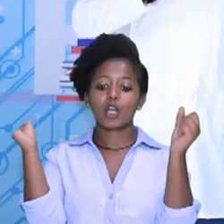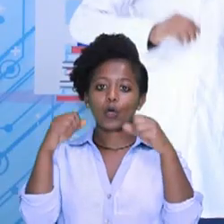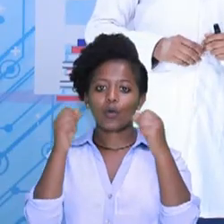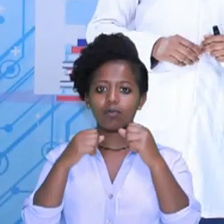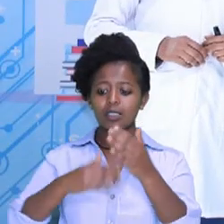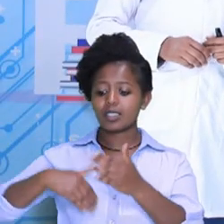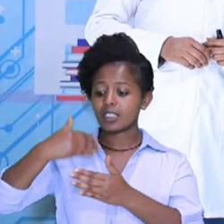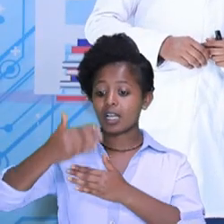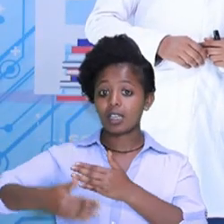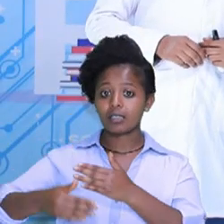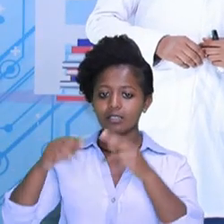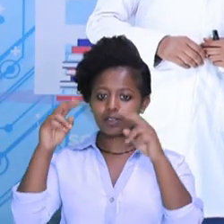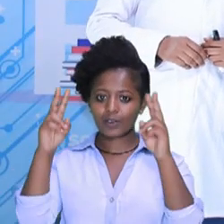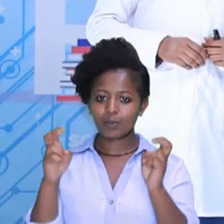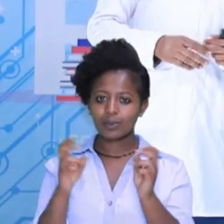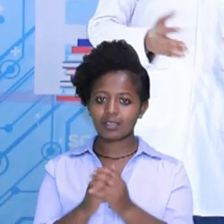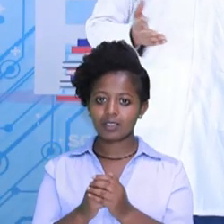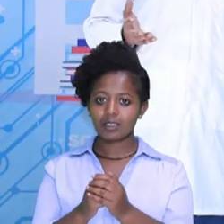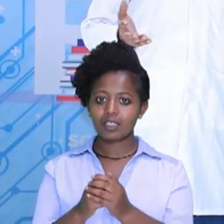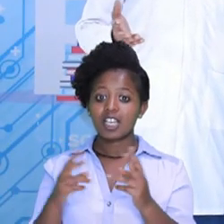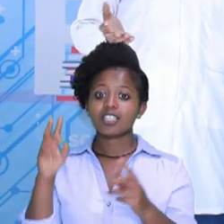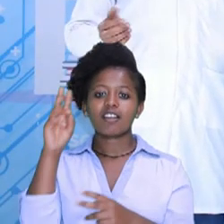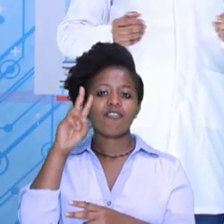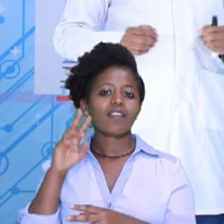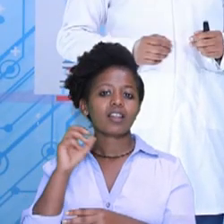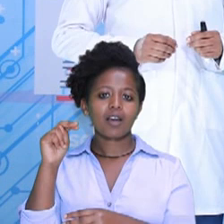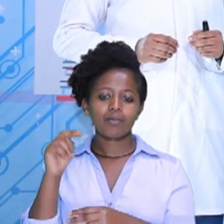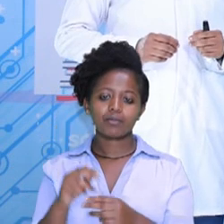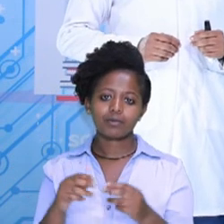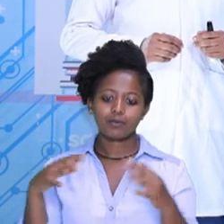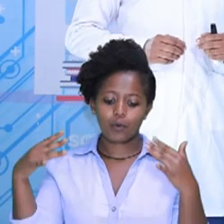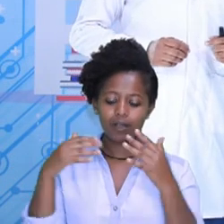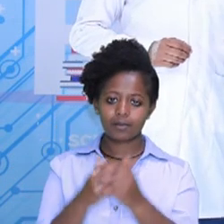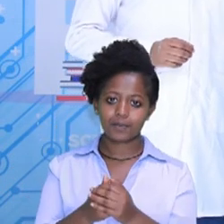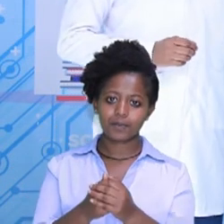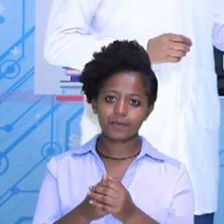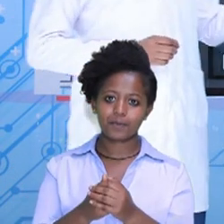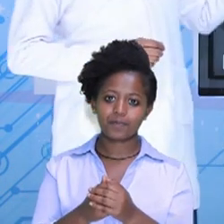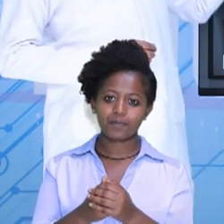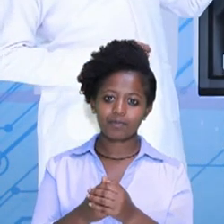The next topic, the Vietnam War.